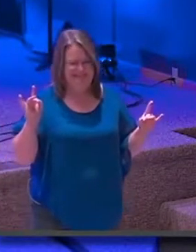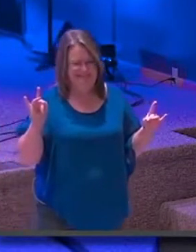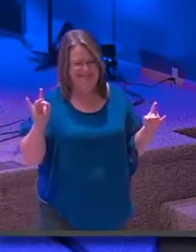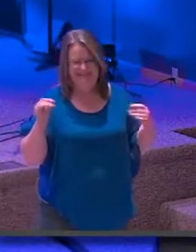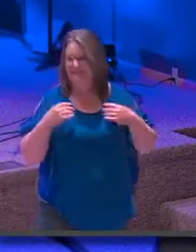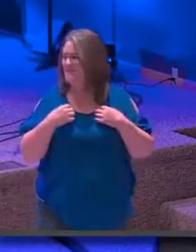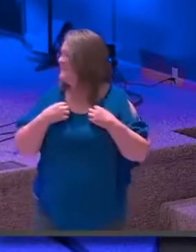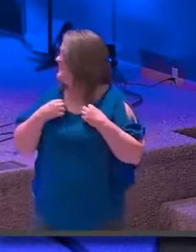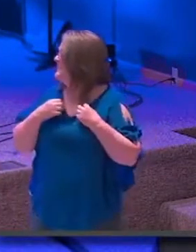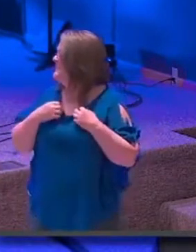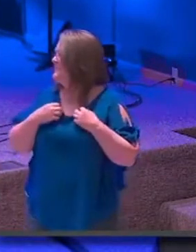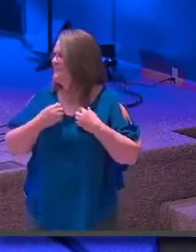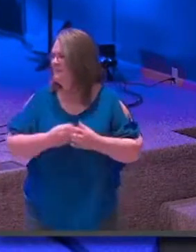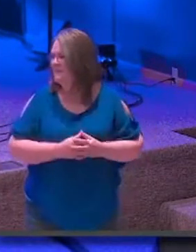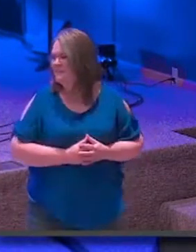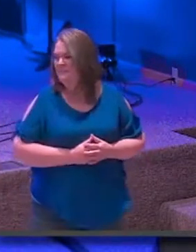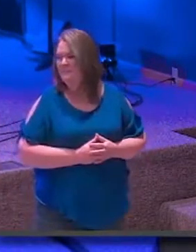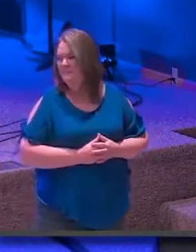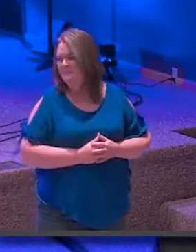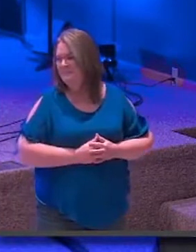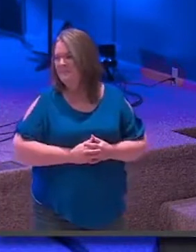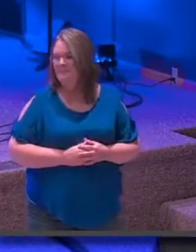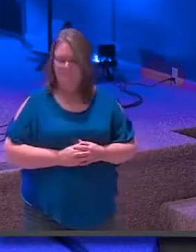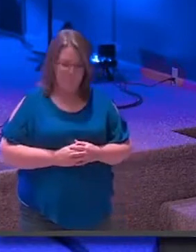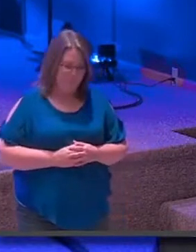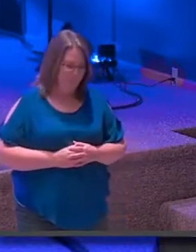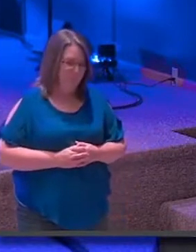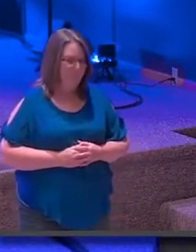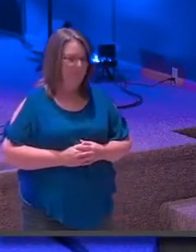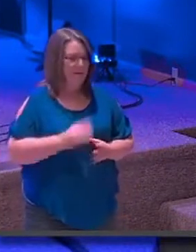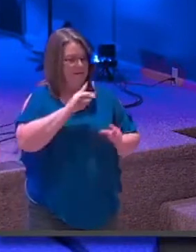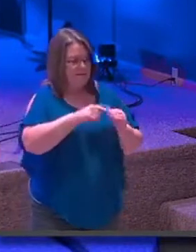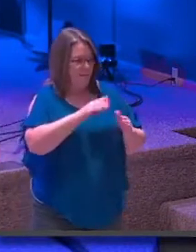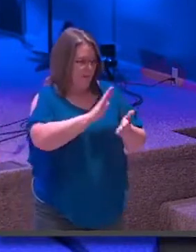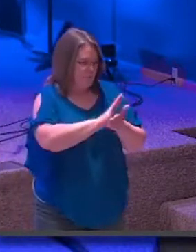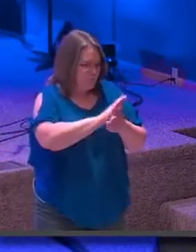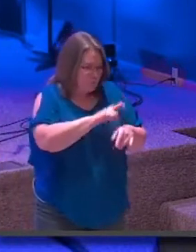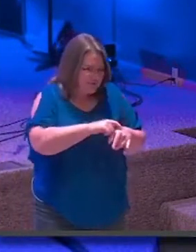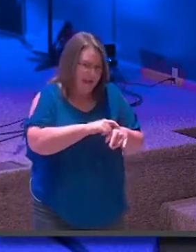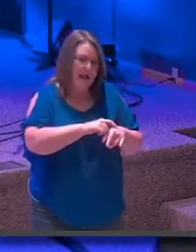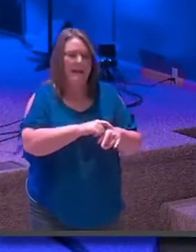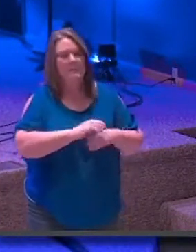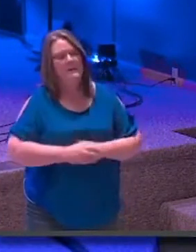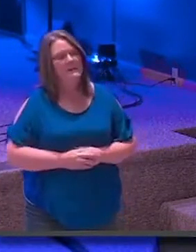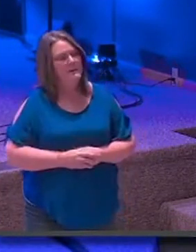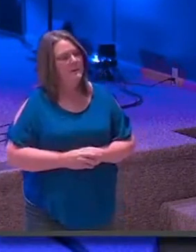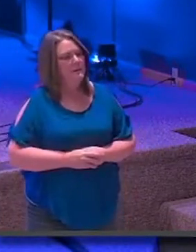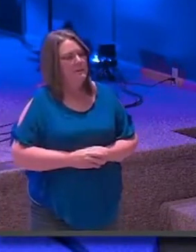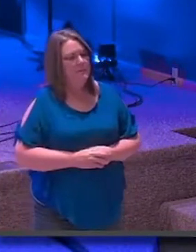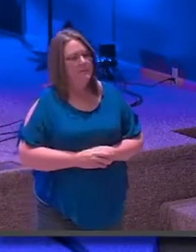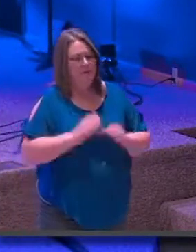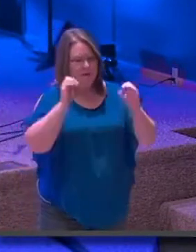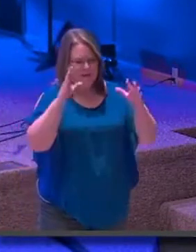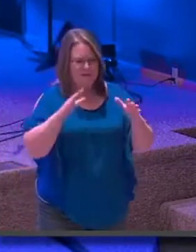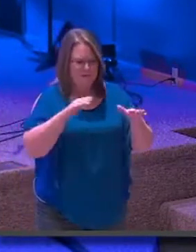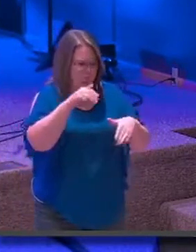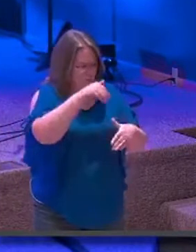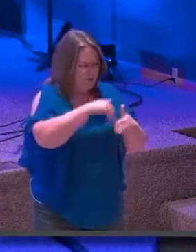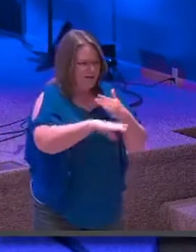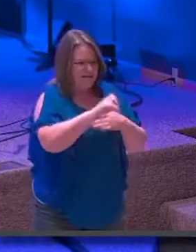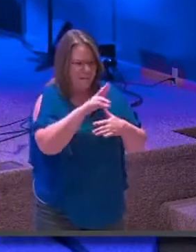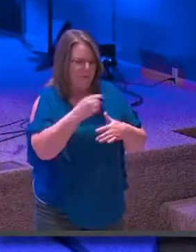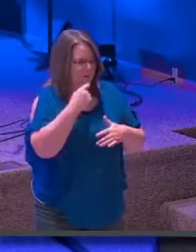My man. Okay. Speaking of school season and so on, you know, a teacher walks into a bar and says, "Can